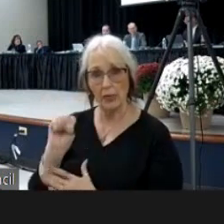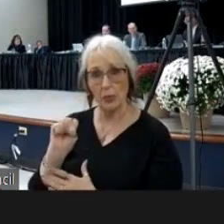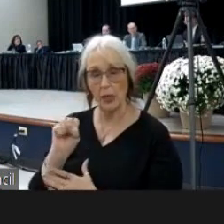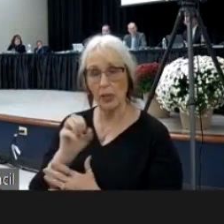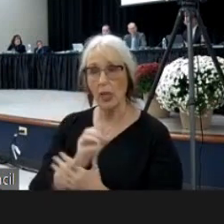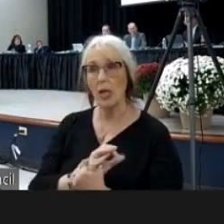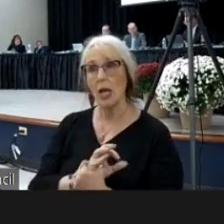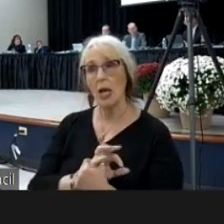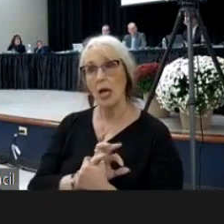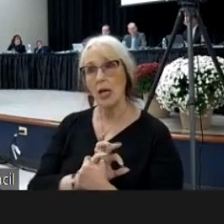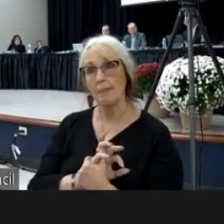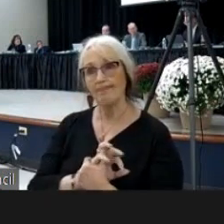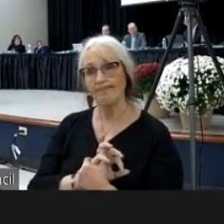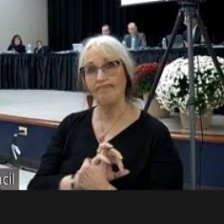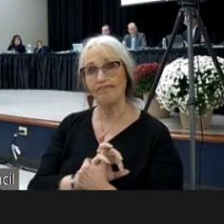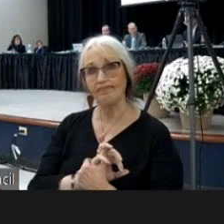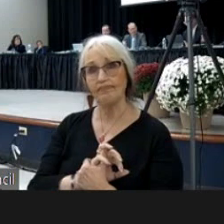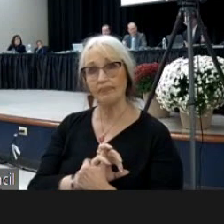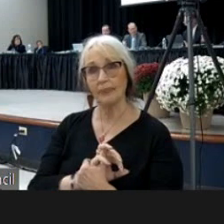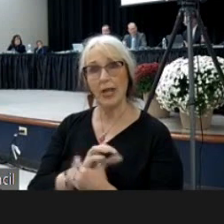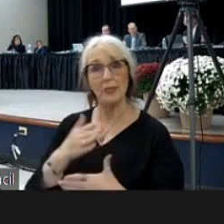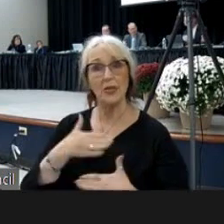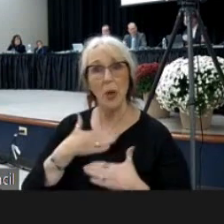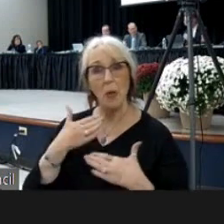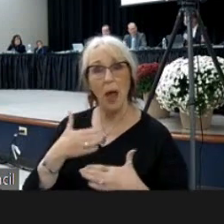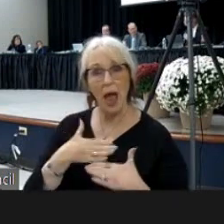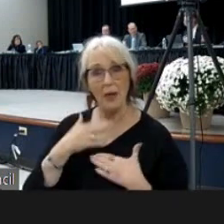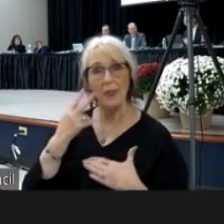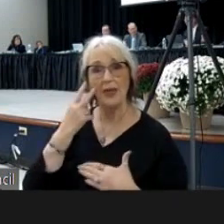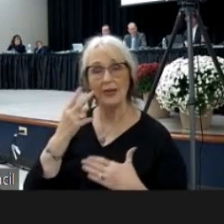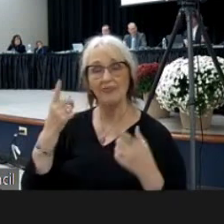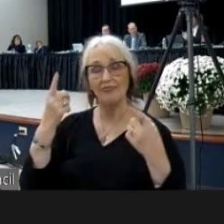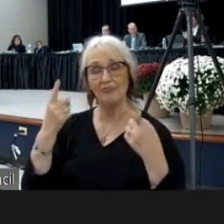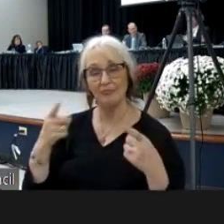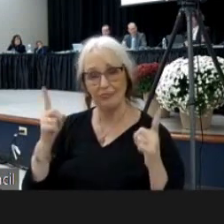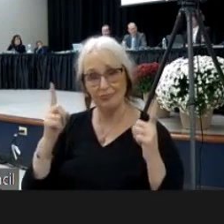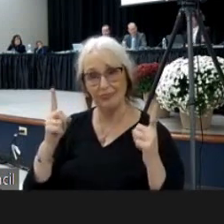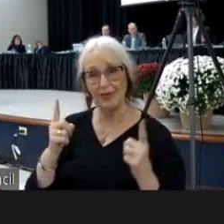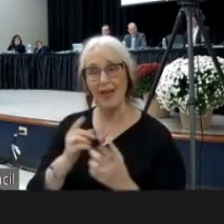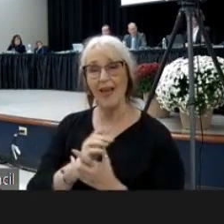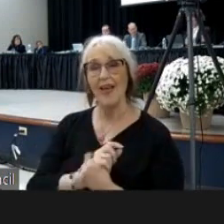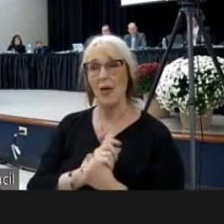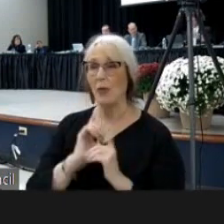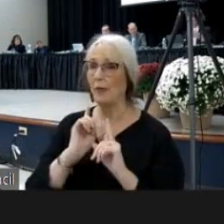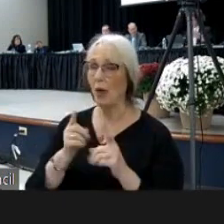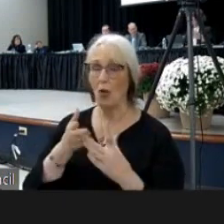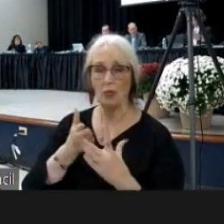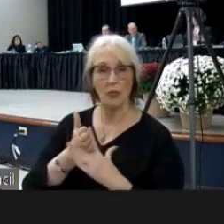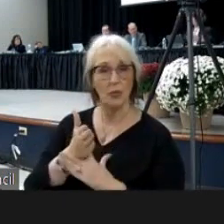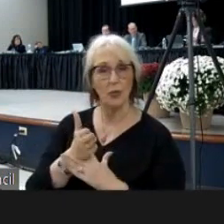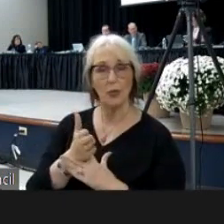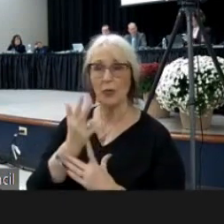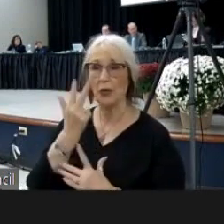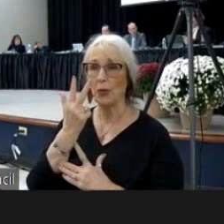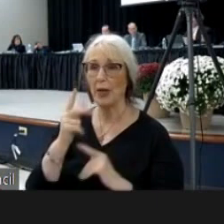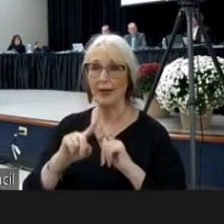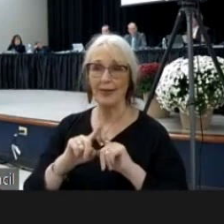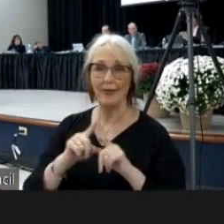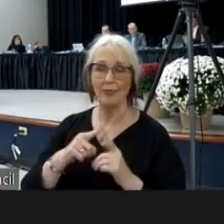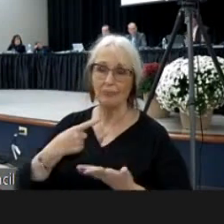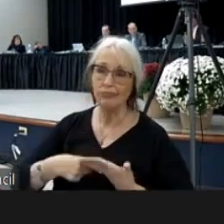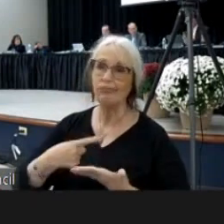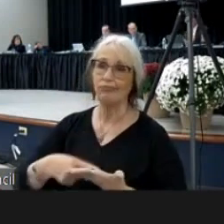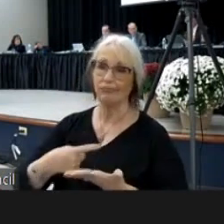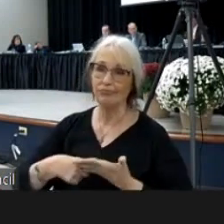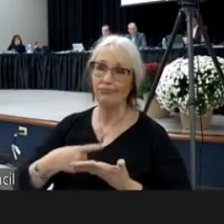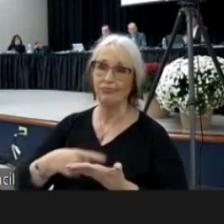And so happy to see this. We were patient, as you said. We've went through 3 different iterations, and